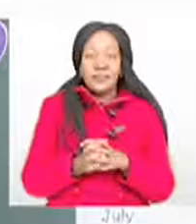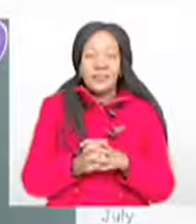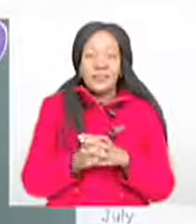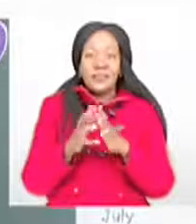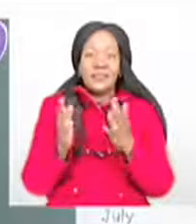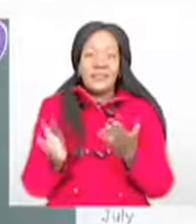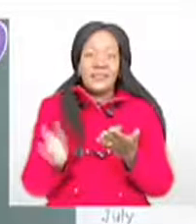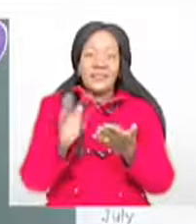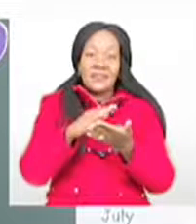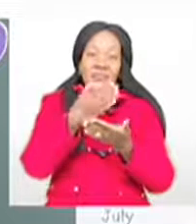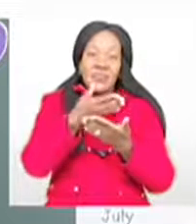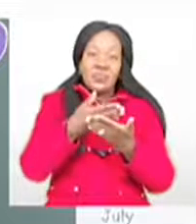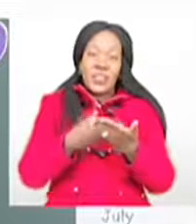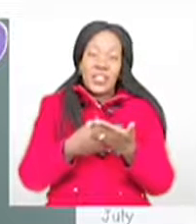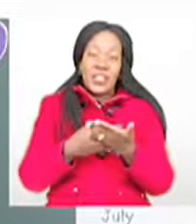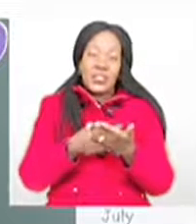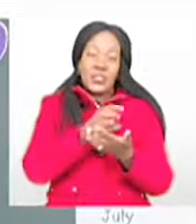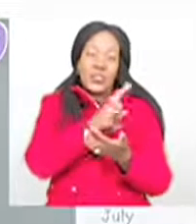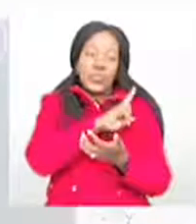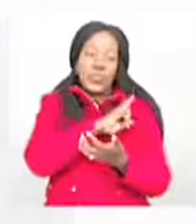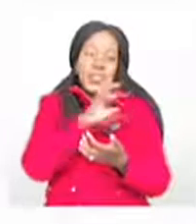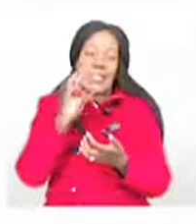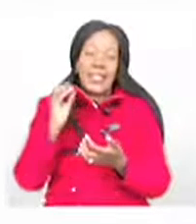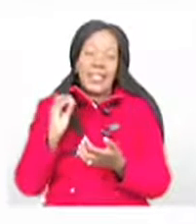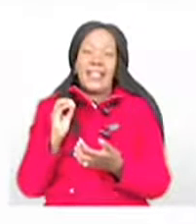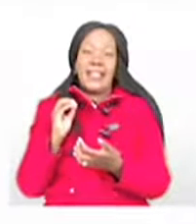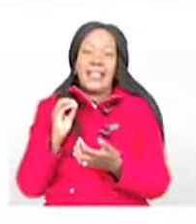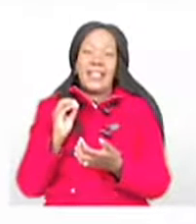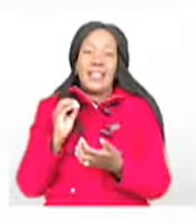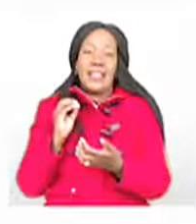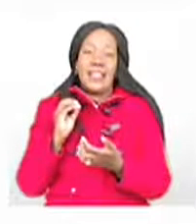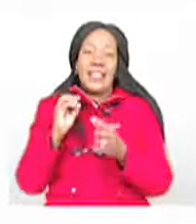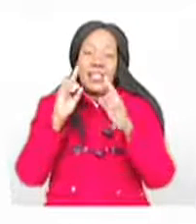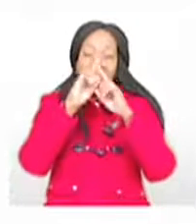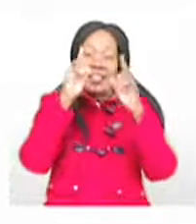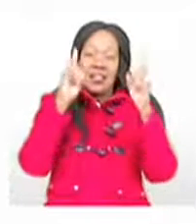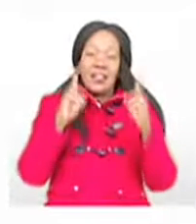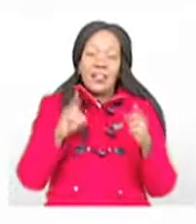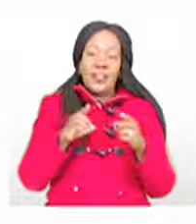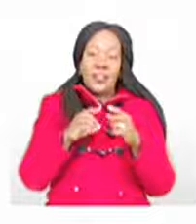Let's turn over to page 20 of our booklet.